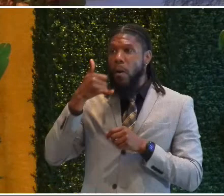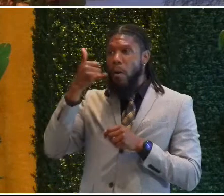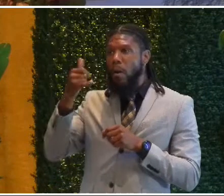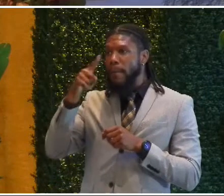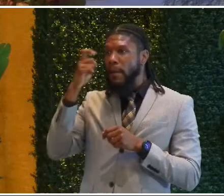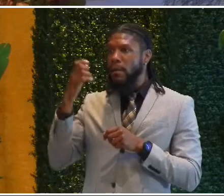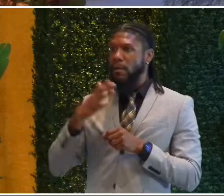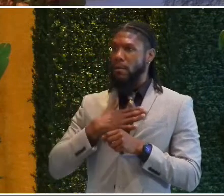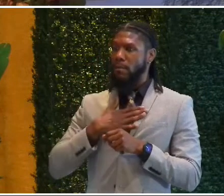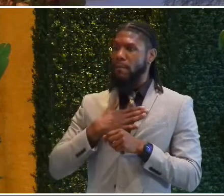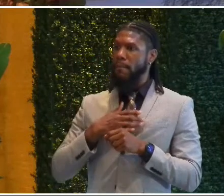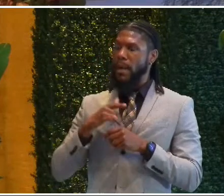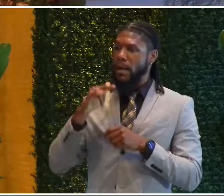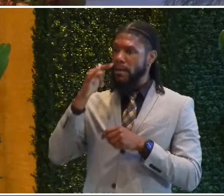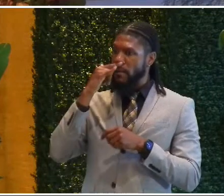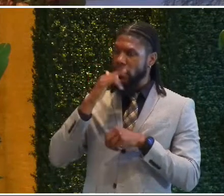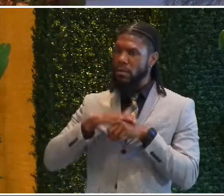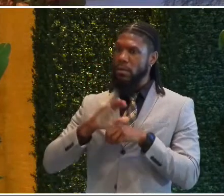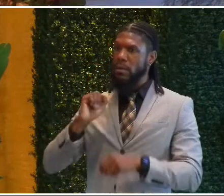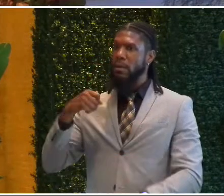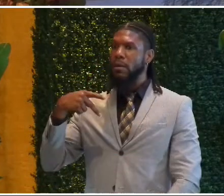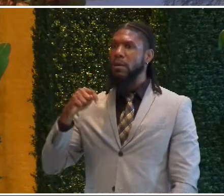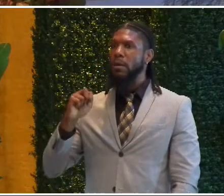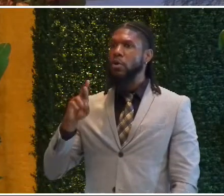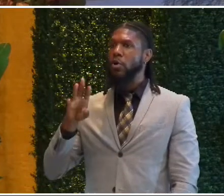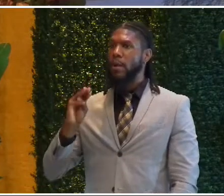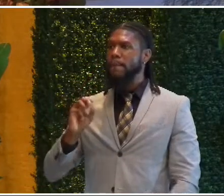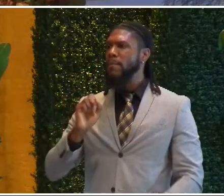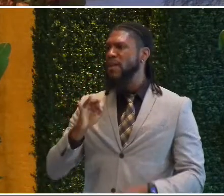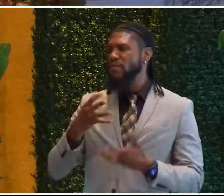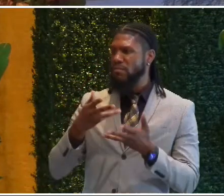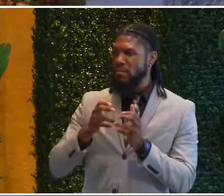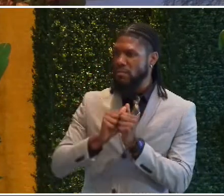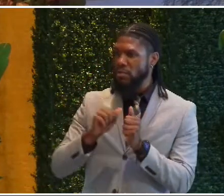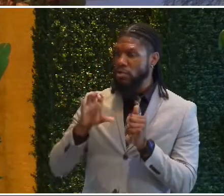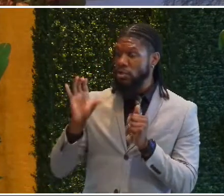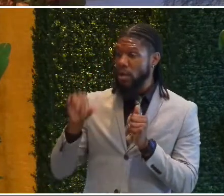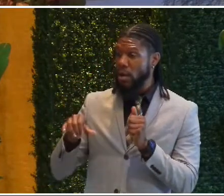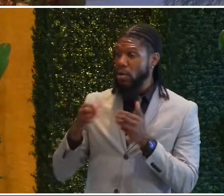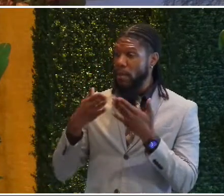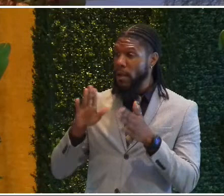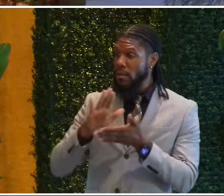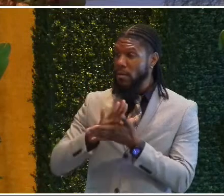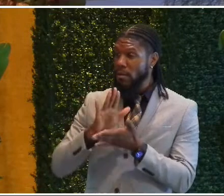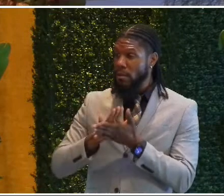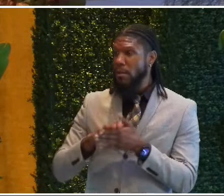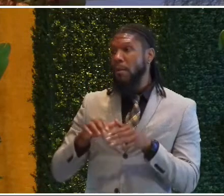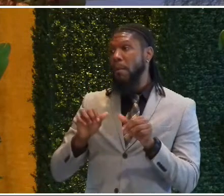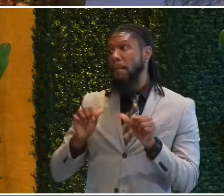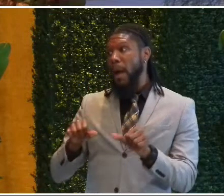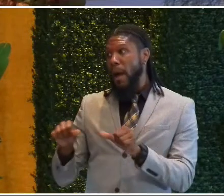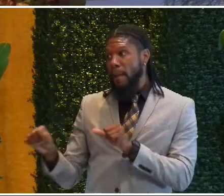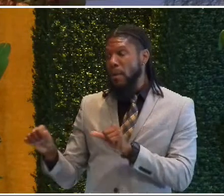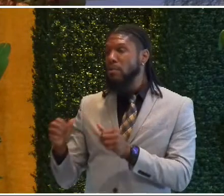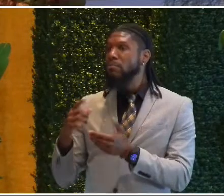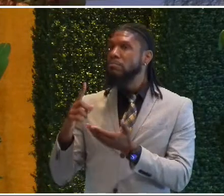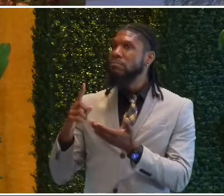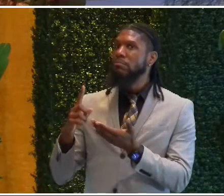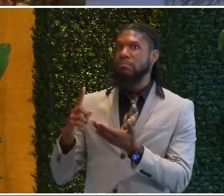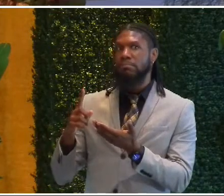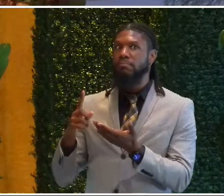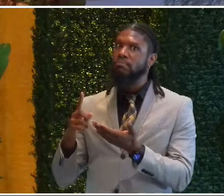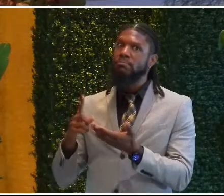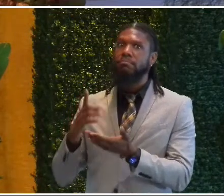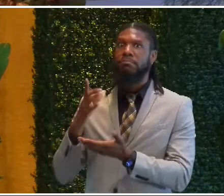spectrum, and if you've ever dealt with Chicago public schools, there's a greater than average chance that at some point you wanted to set an entire building on fire,